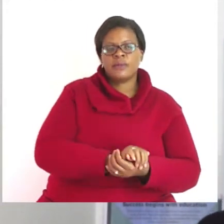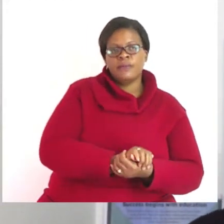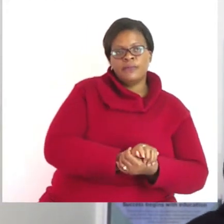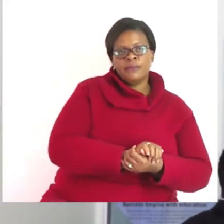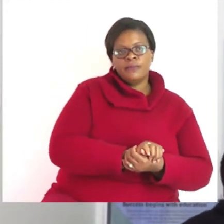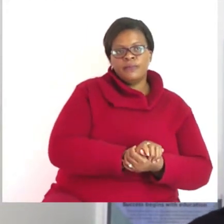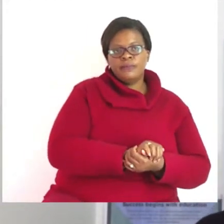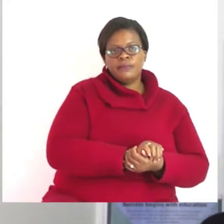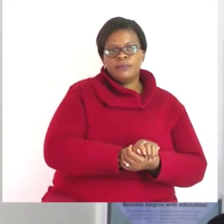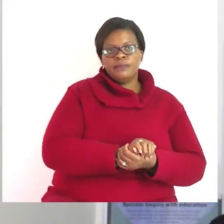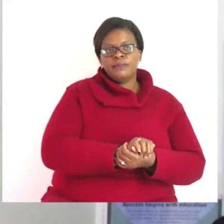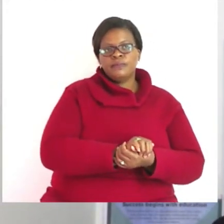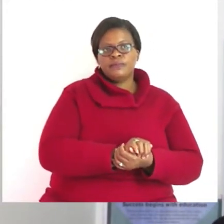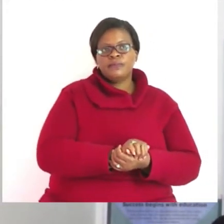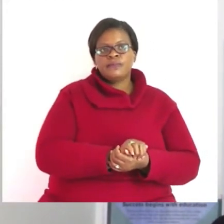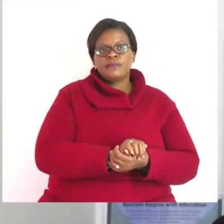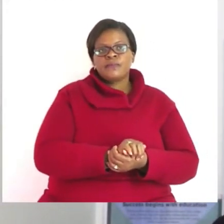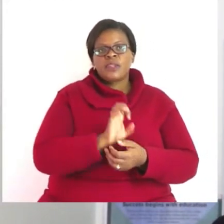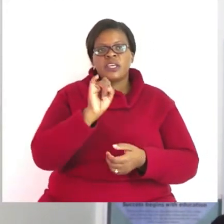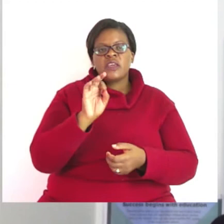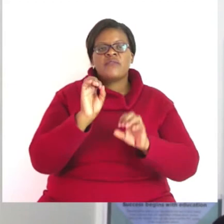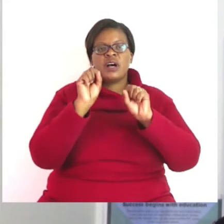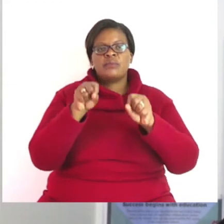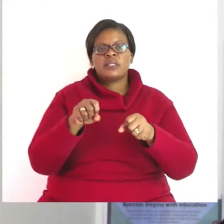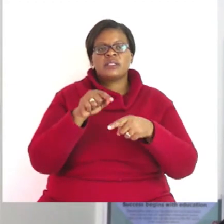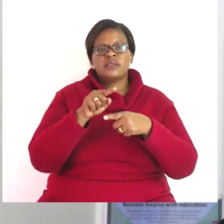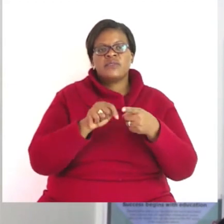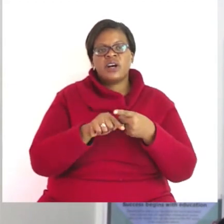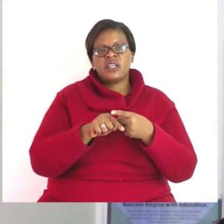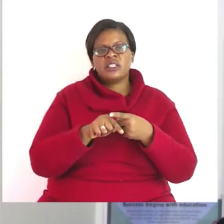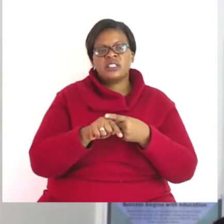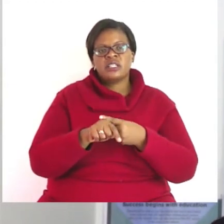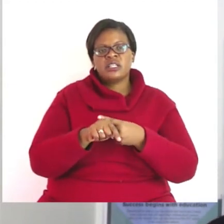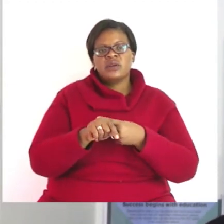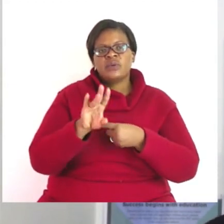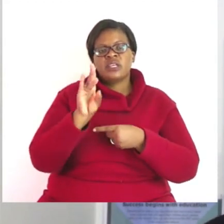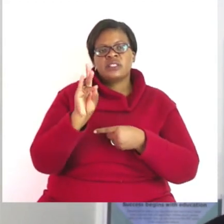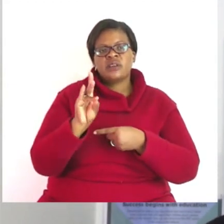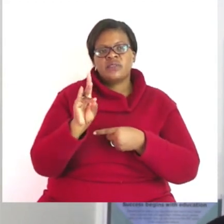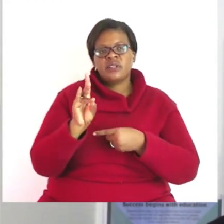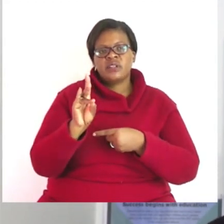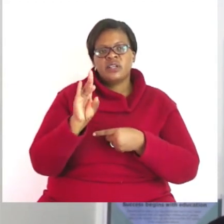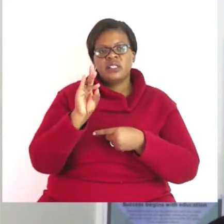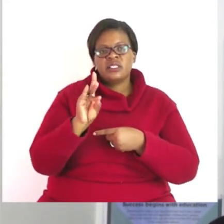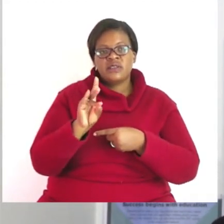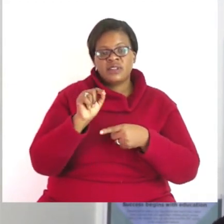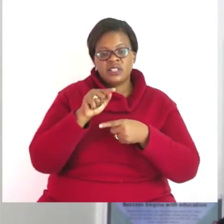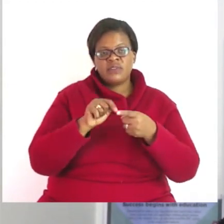So if I have to divide with 7, 7 goes into